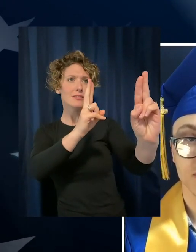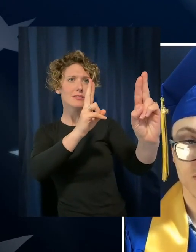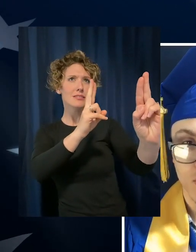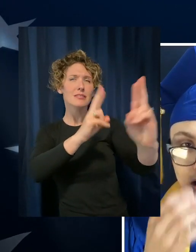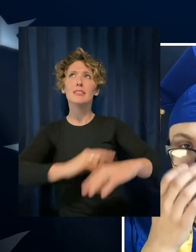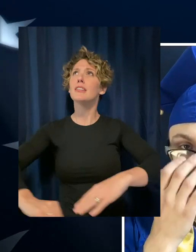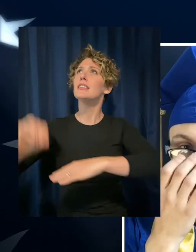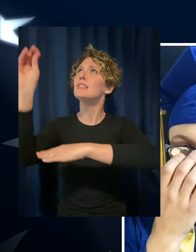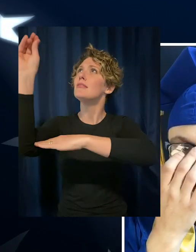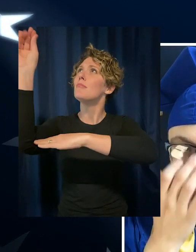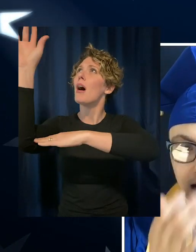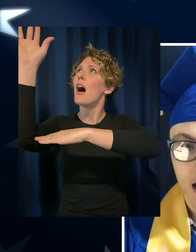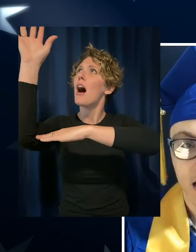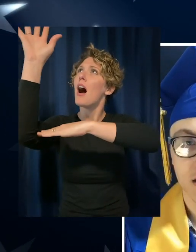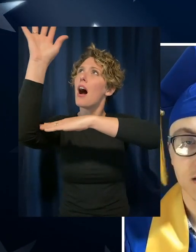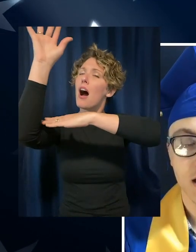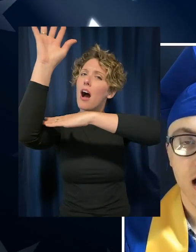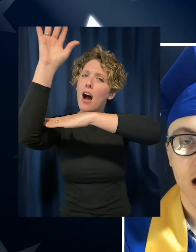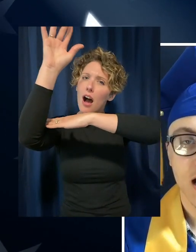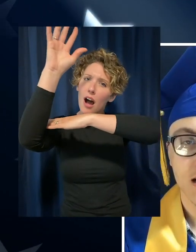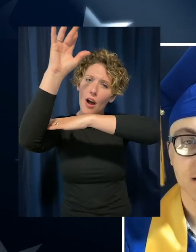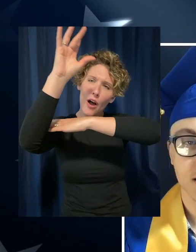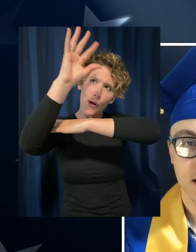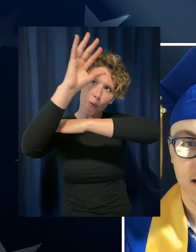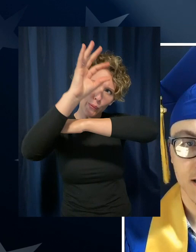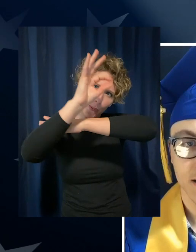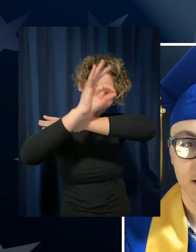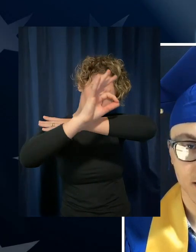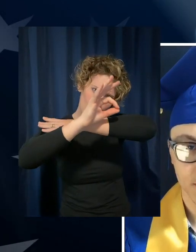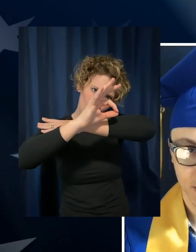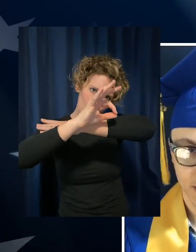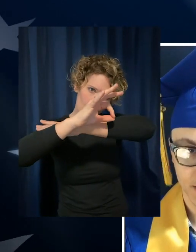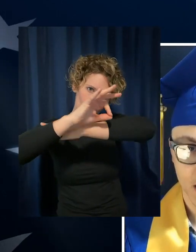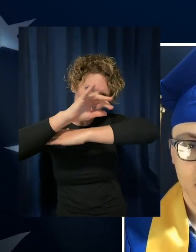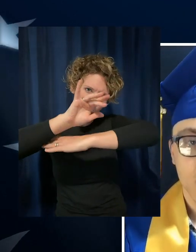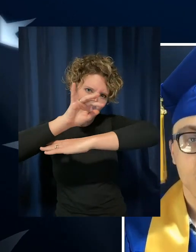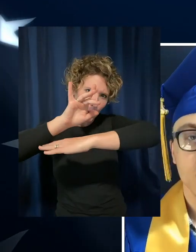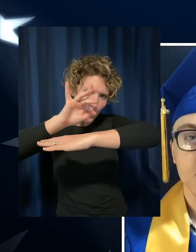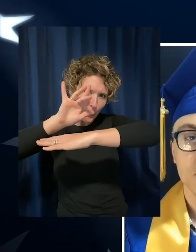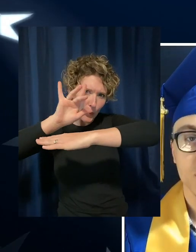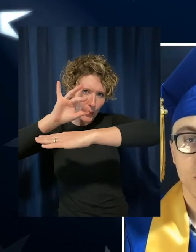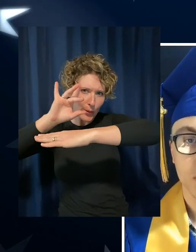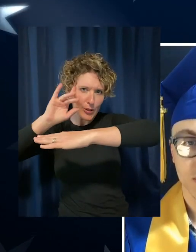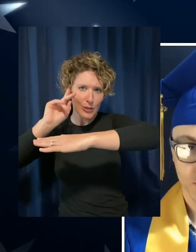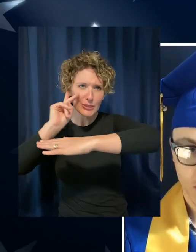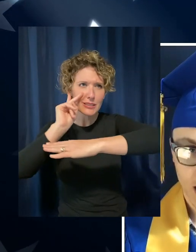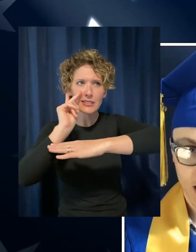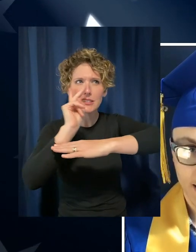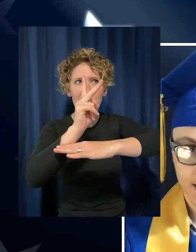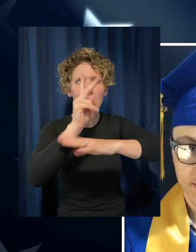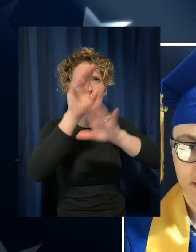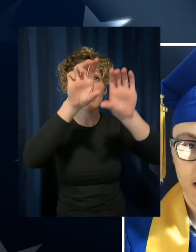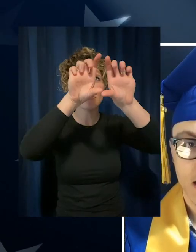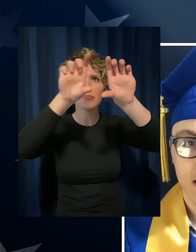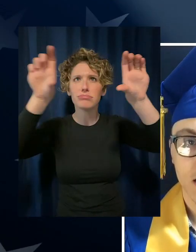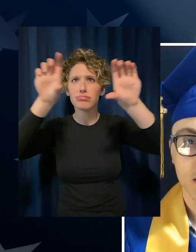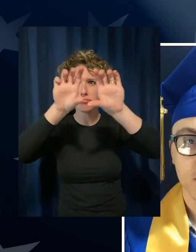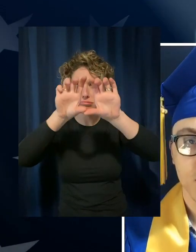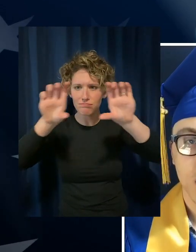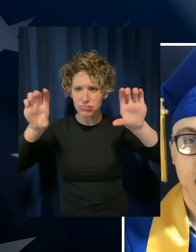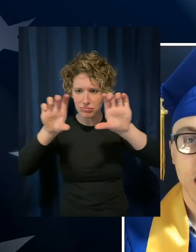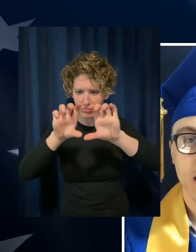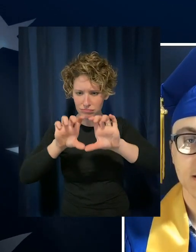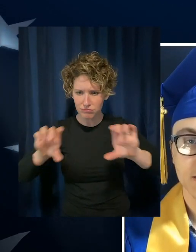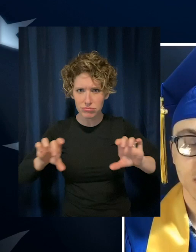at the twilight's last gleaming, whose broad stripes